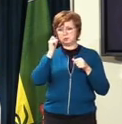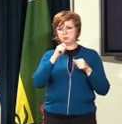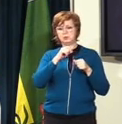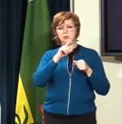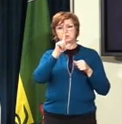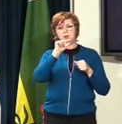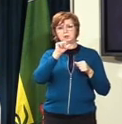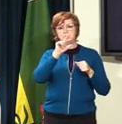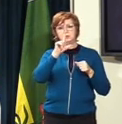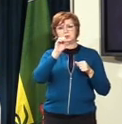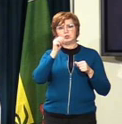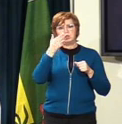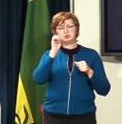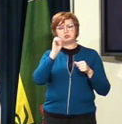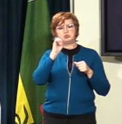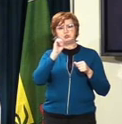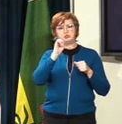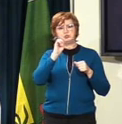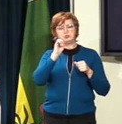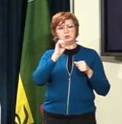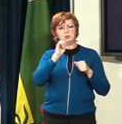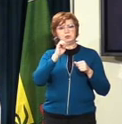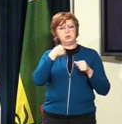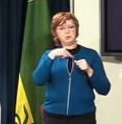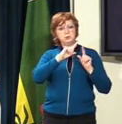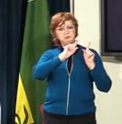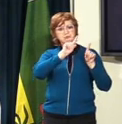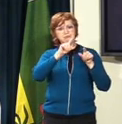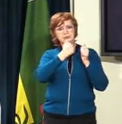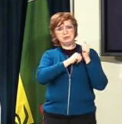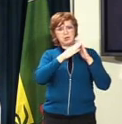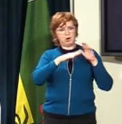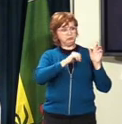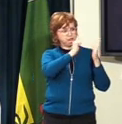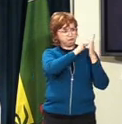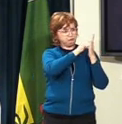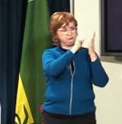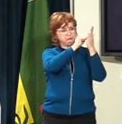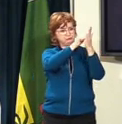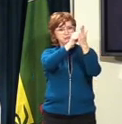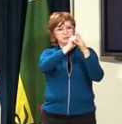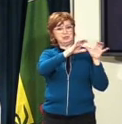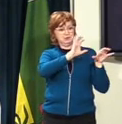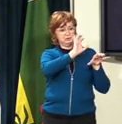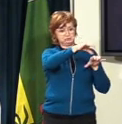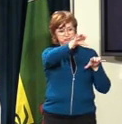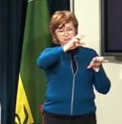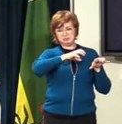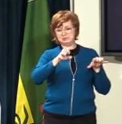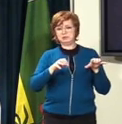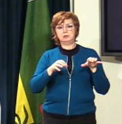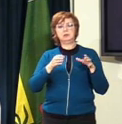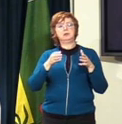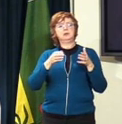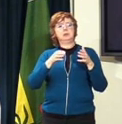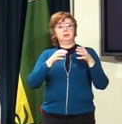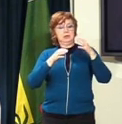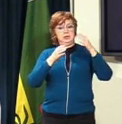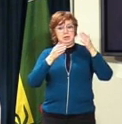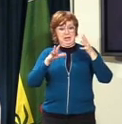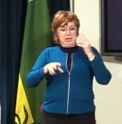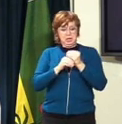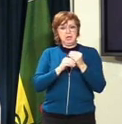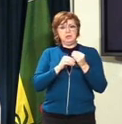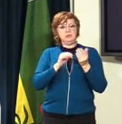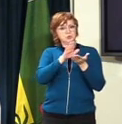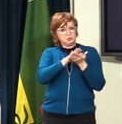the testing to try to get as many people tested as we could. There's surveillance programs we started in schools, and then most recently,